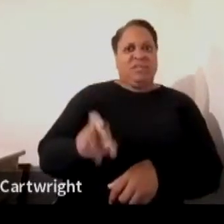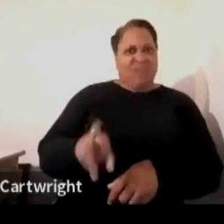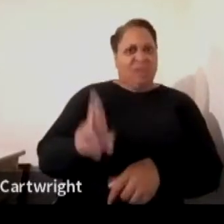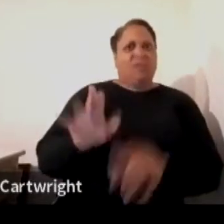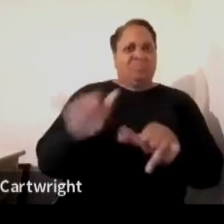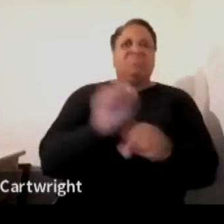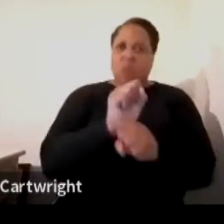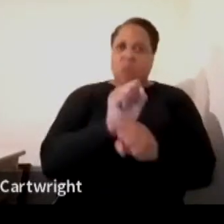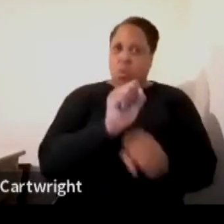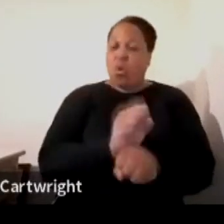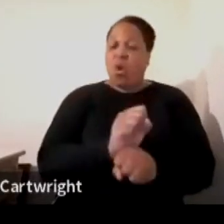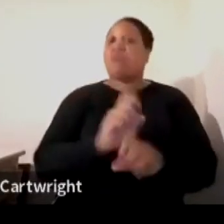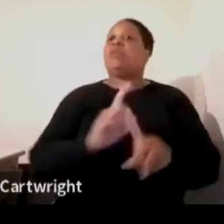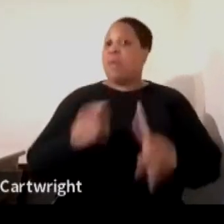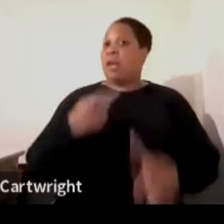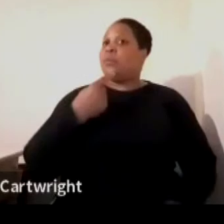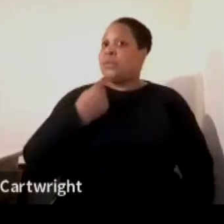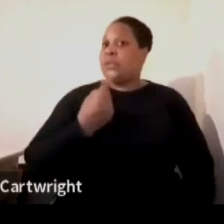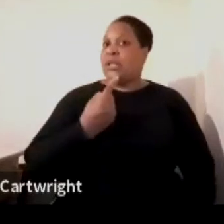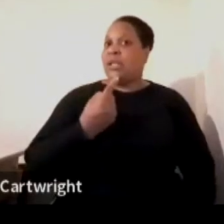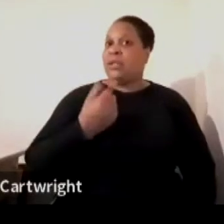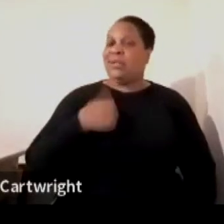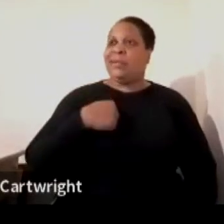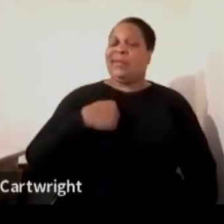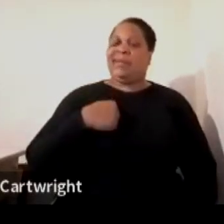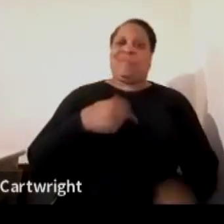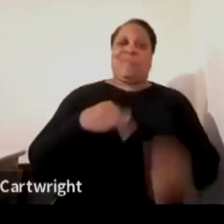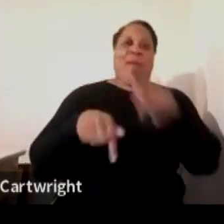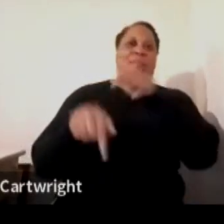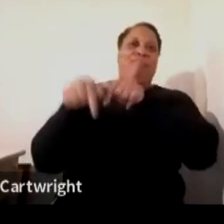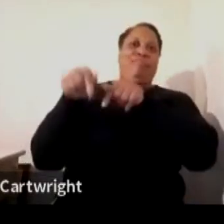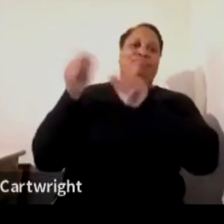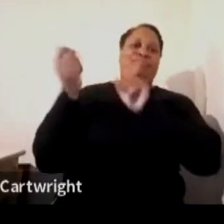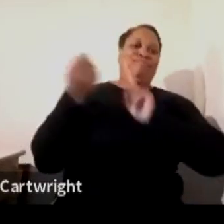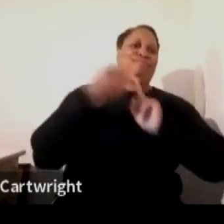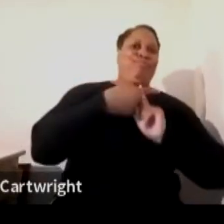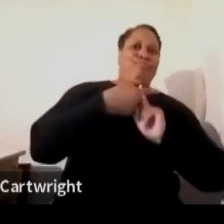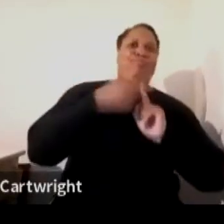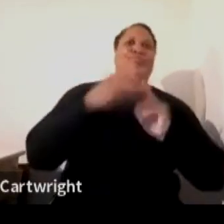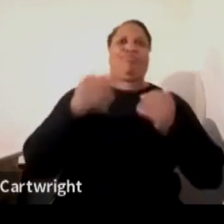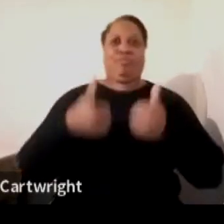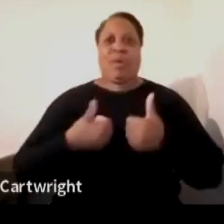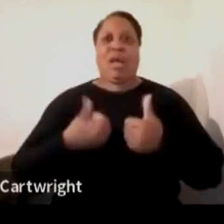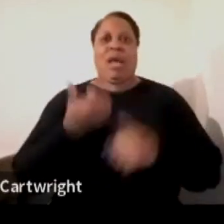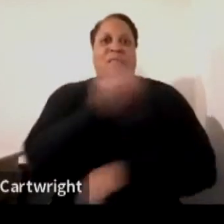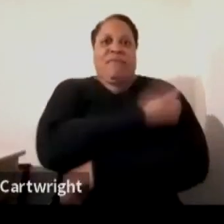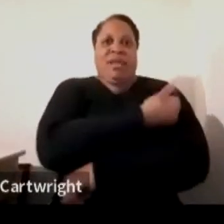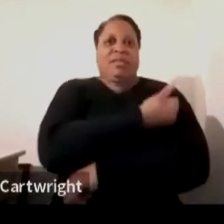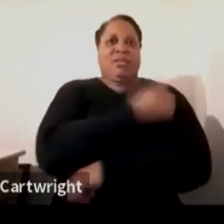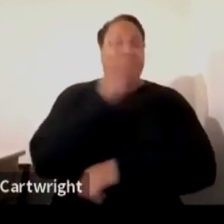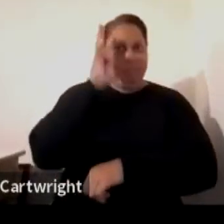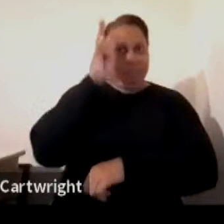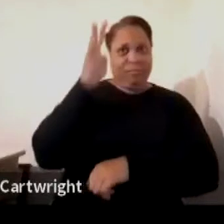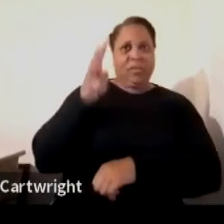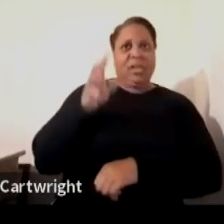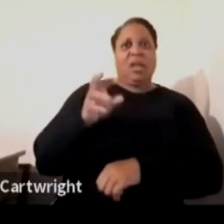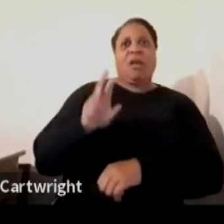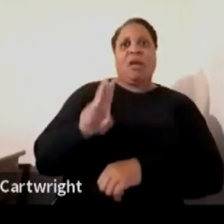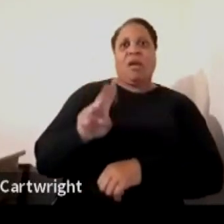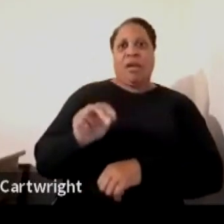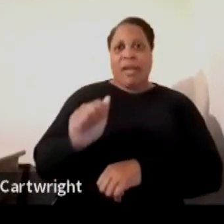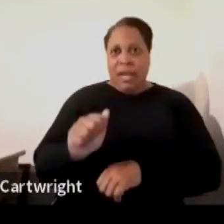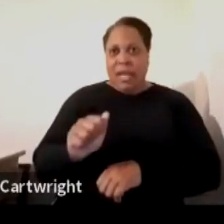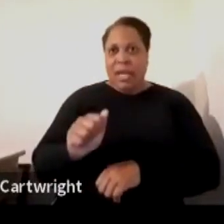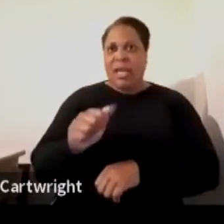though is, if I go back to my explanation of how vaccines are made, and especially the mRNA ones, and even the Oxford one,